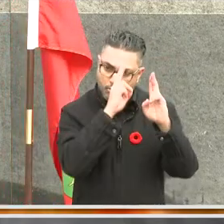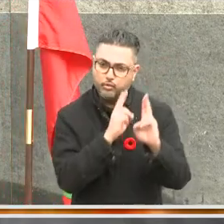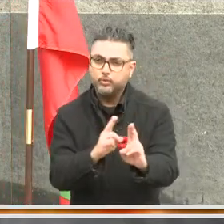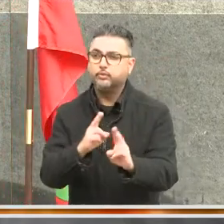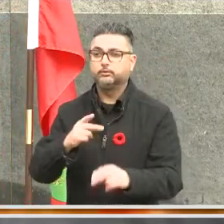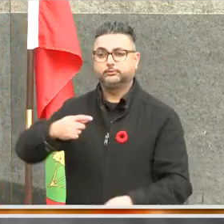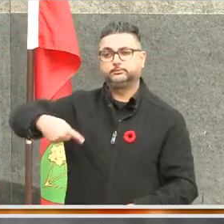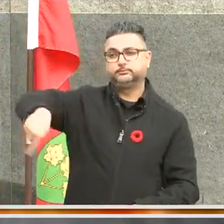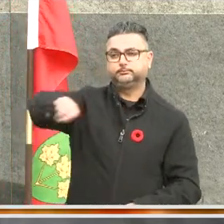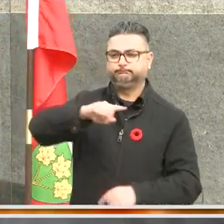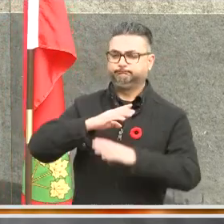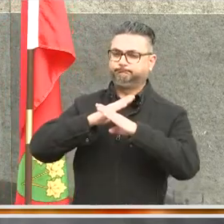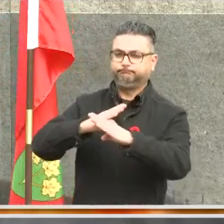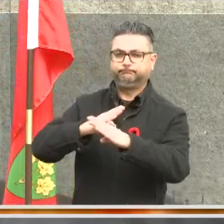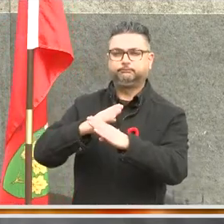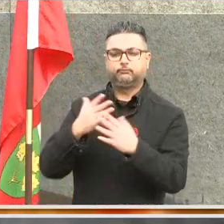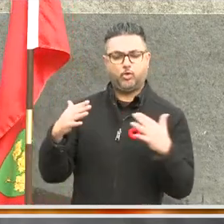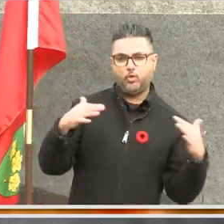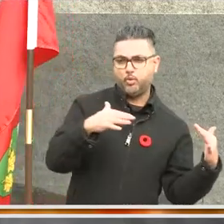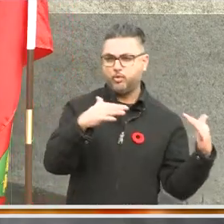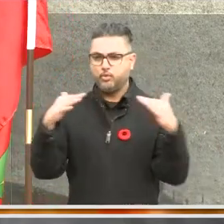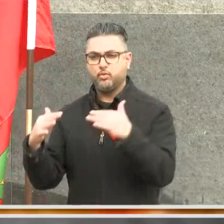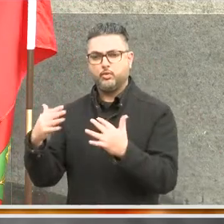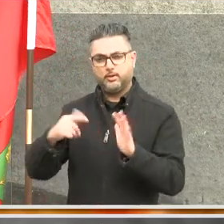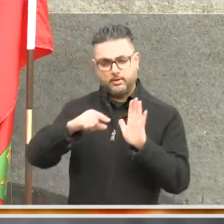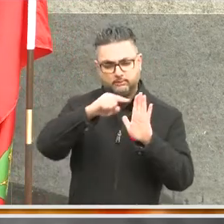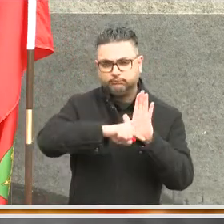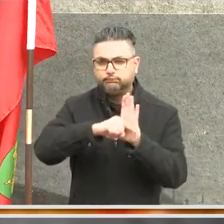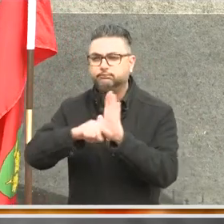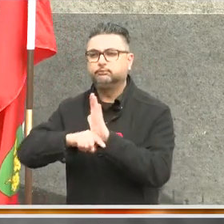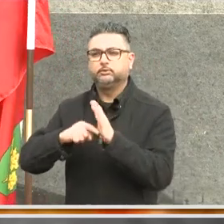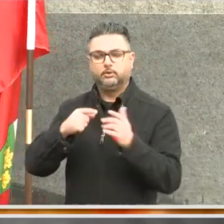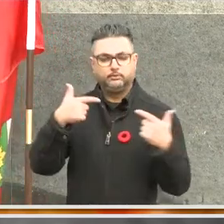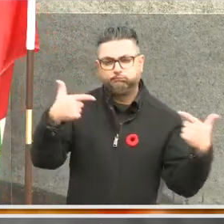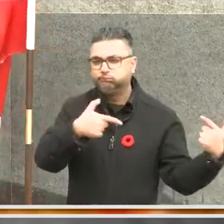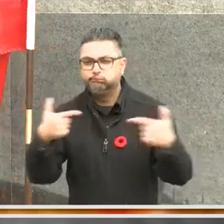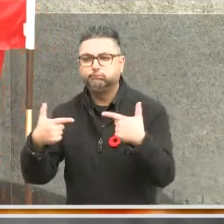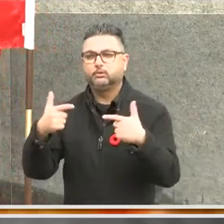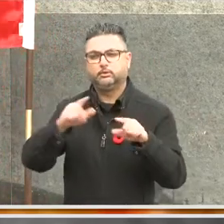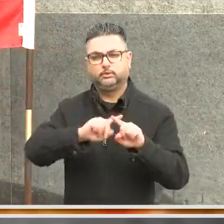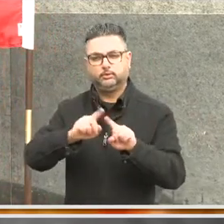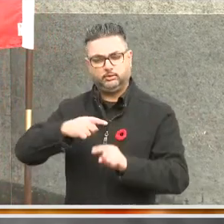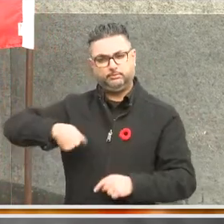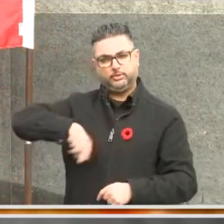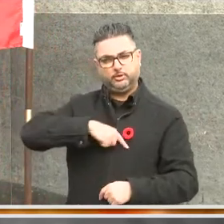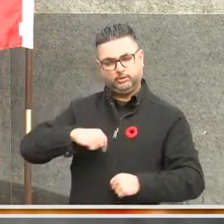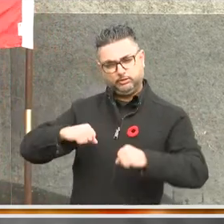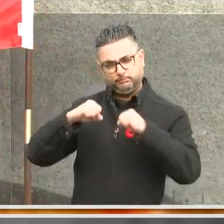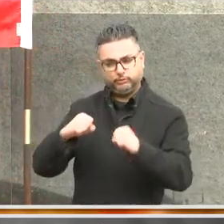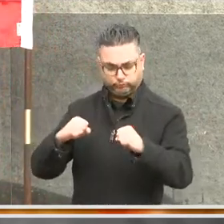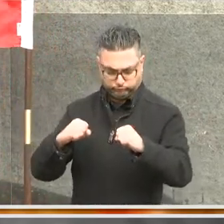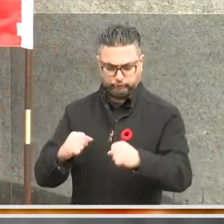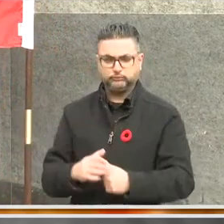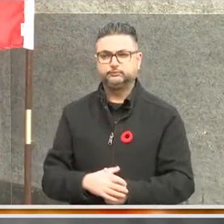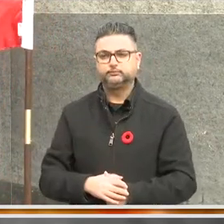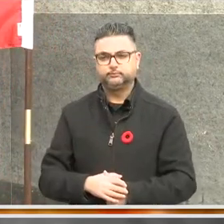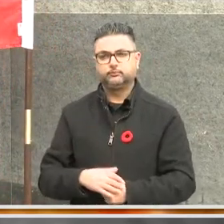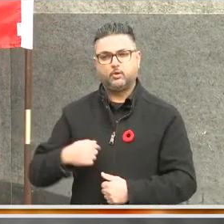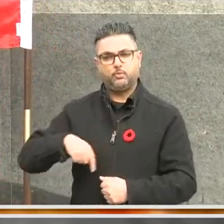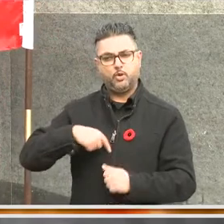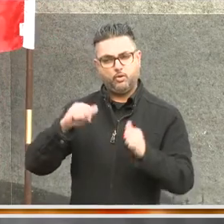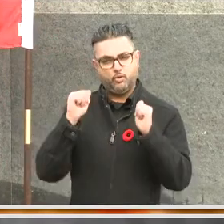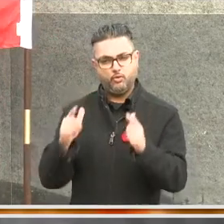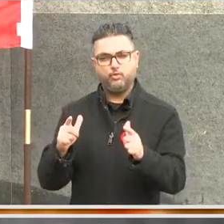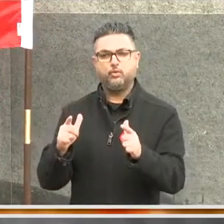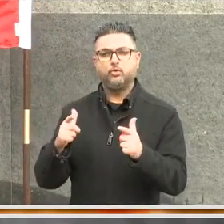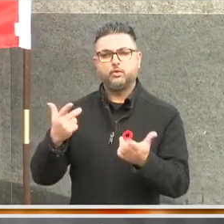at home. Thank you again to all of those who have put their lives on the line to defend the country